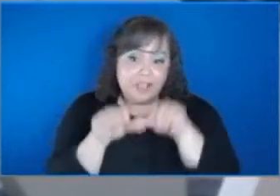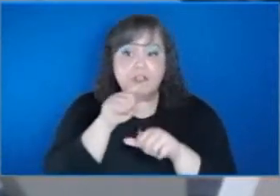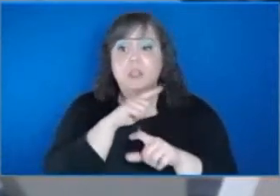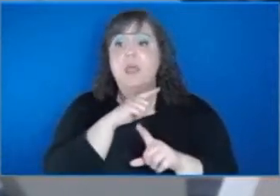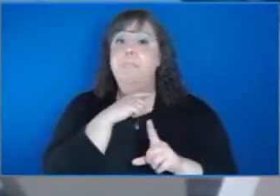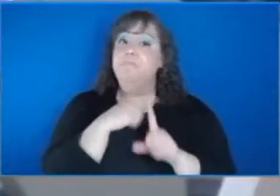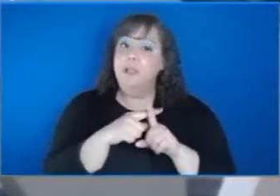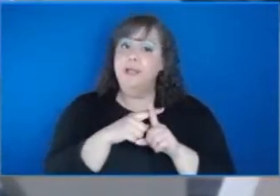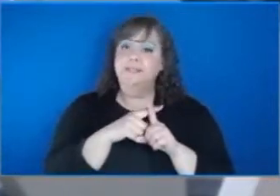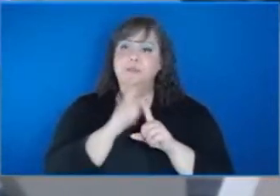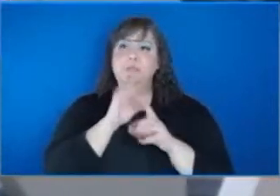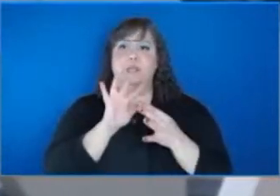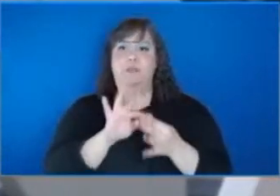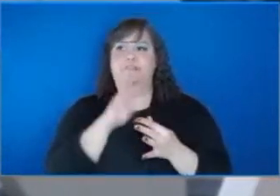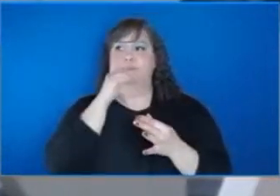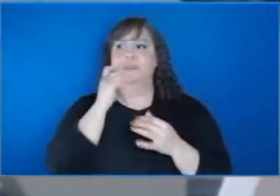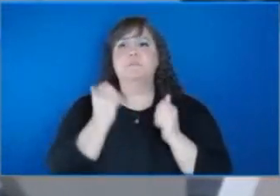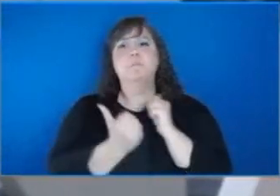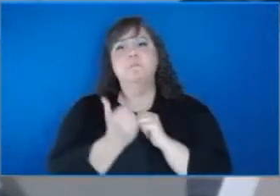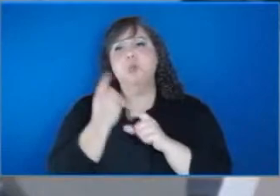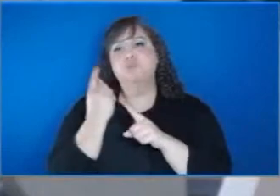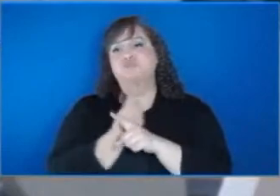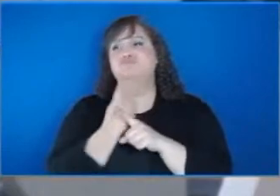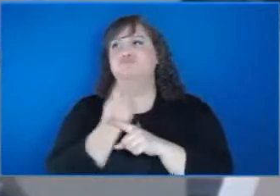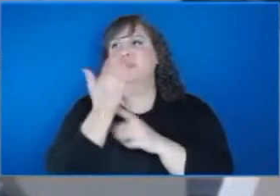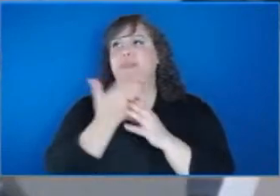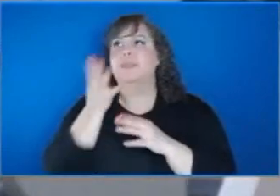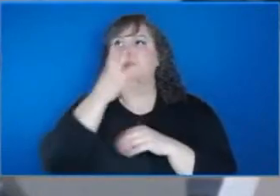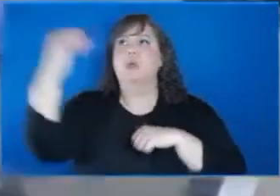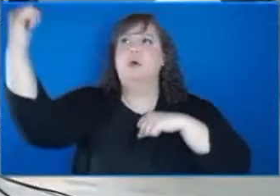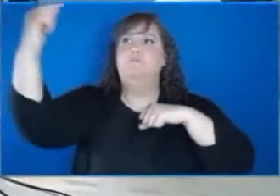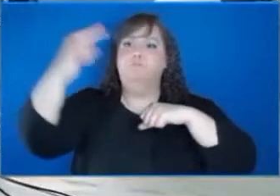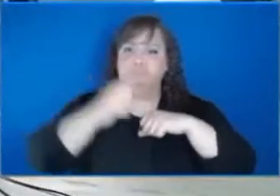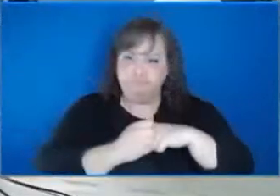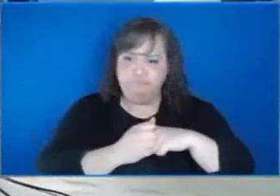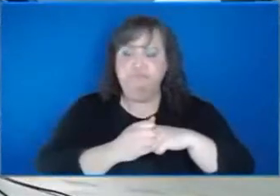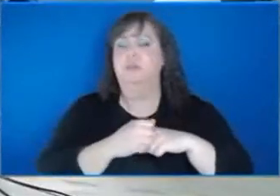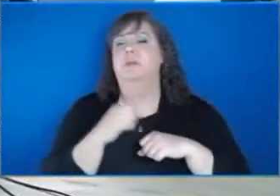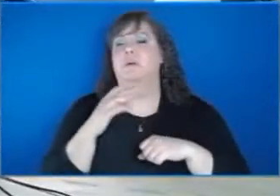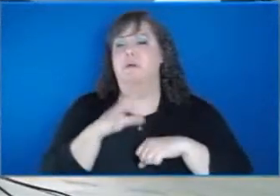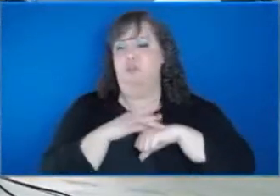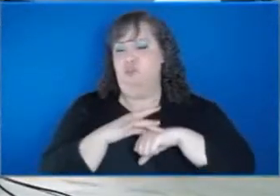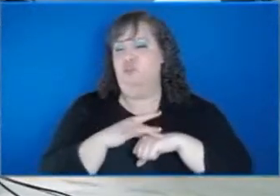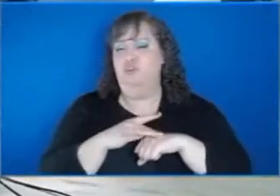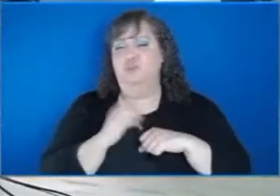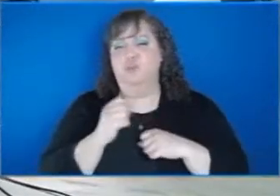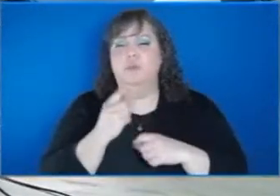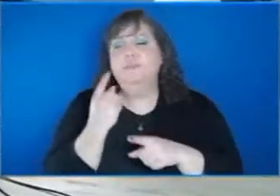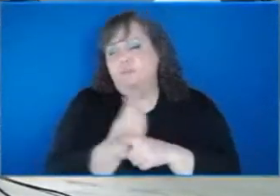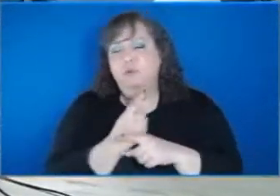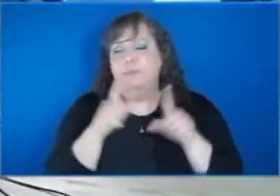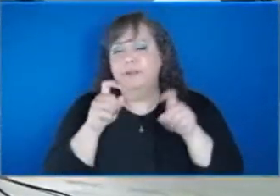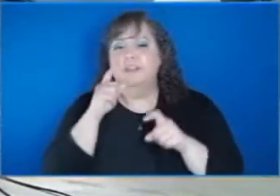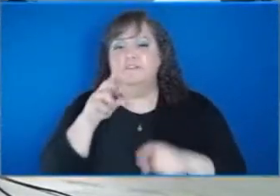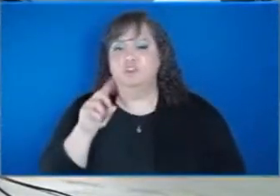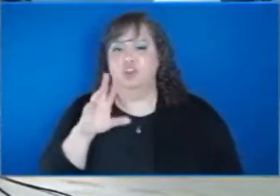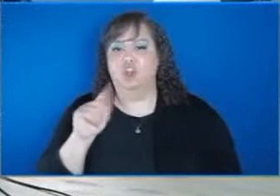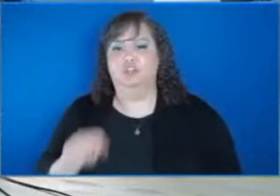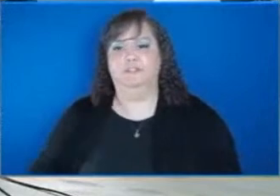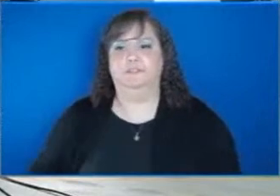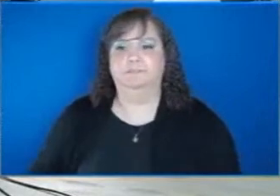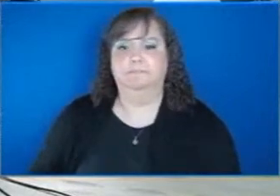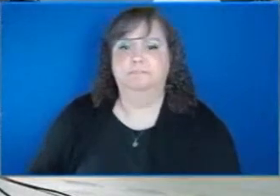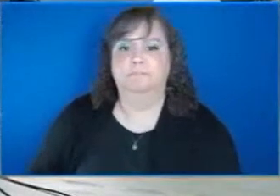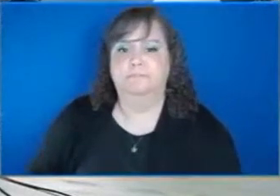the Earth. So that makes this a great test and a very appropriate test for DART. Okay, so Jay has